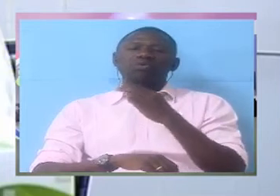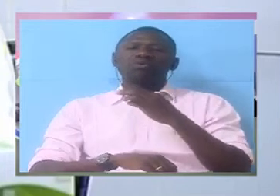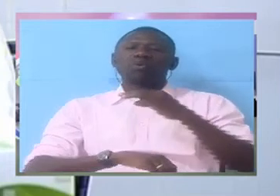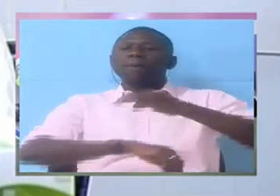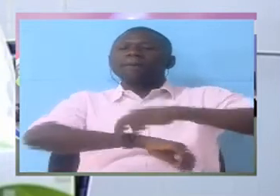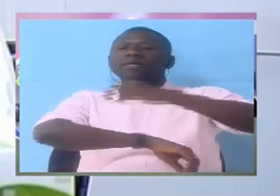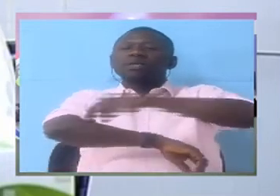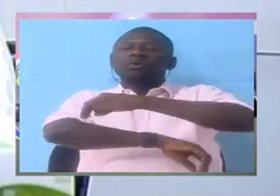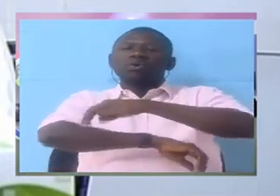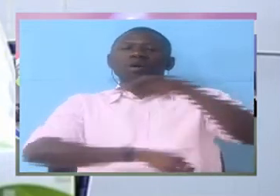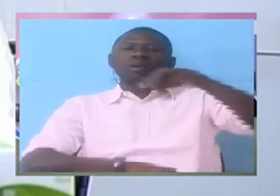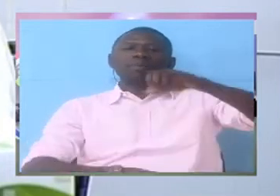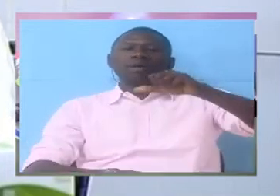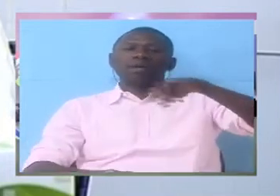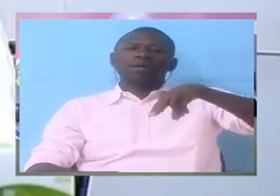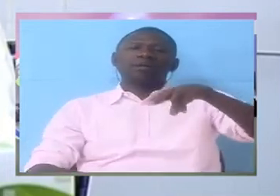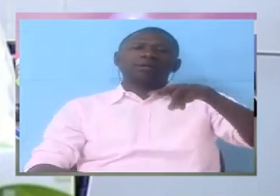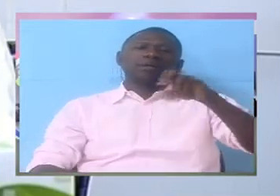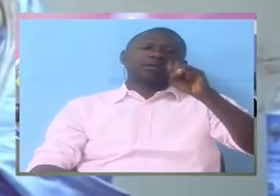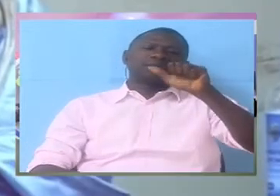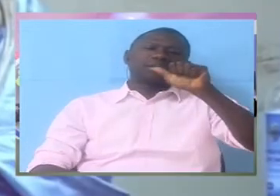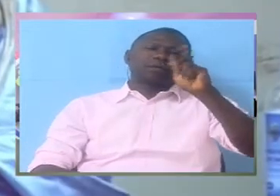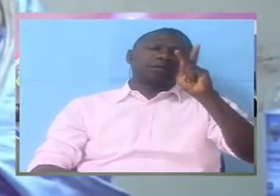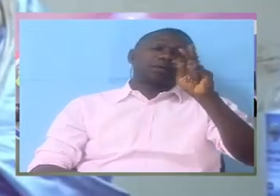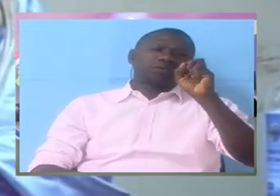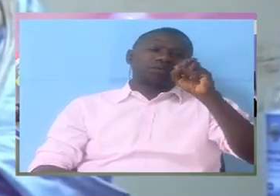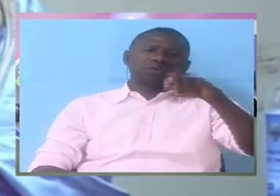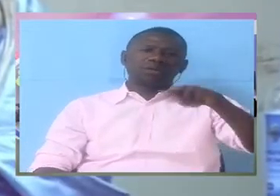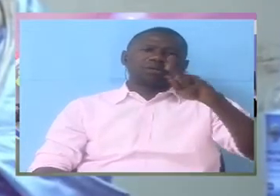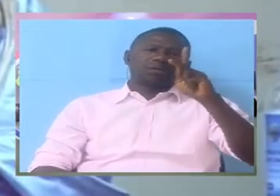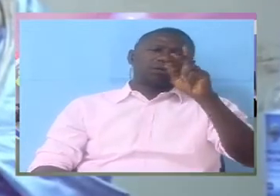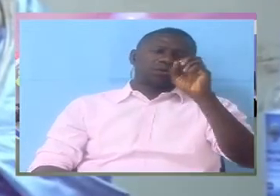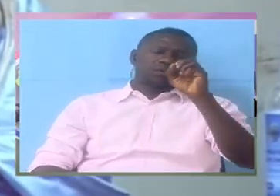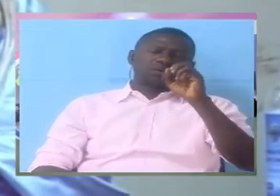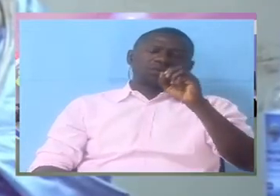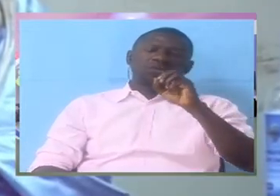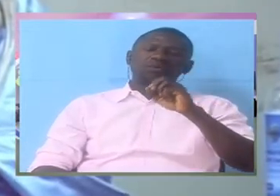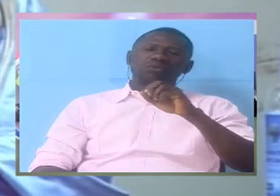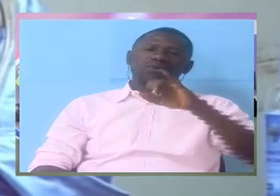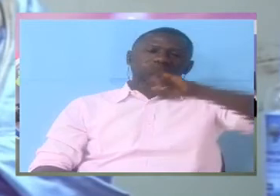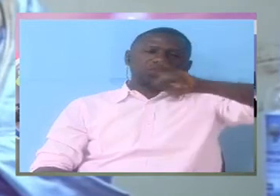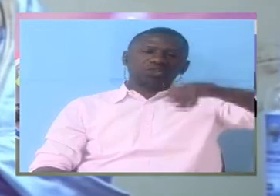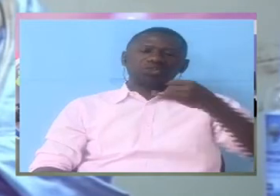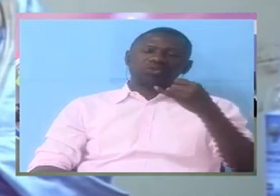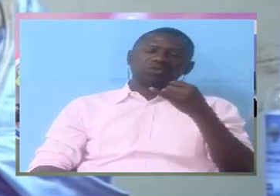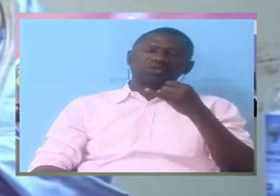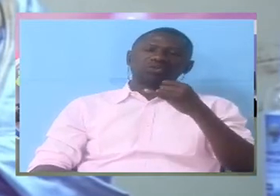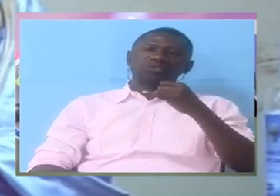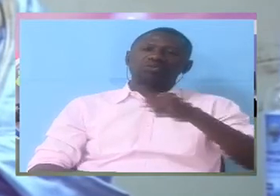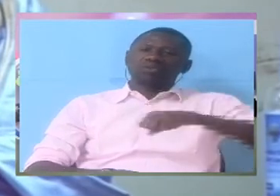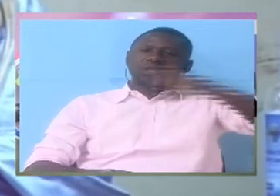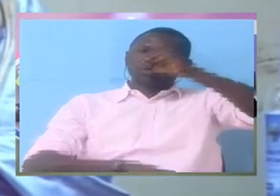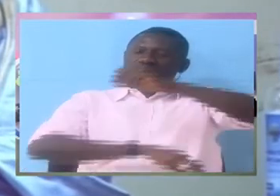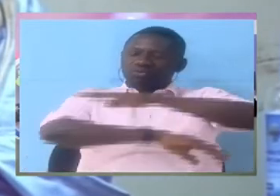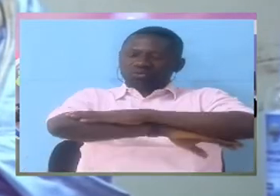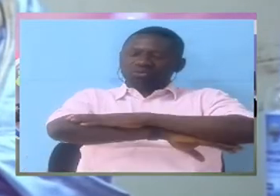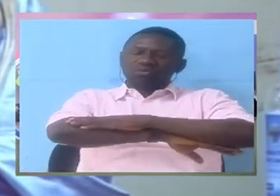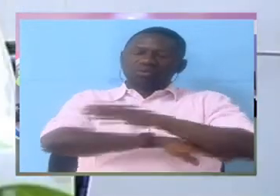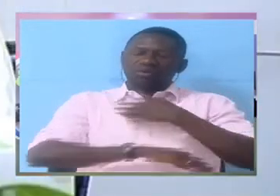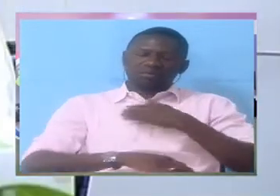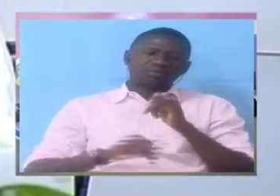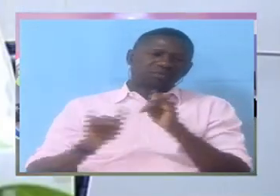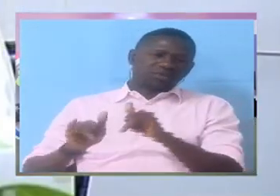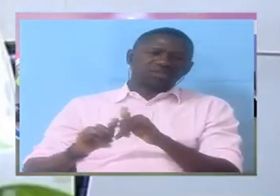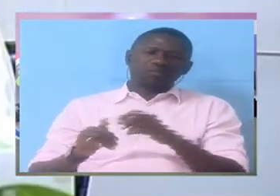Junior Secondary Krambuto. For a period of time. But I feel that that the school is